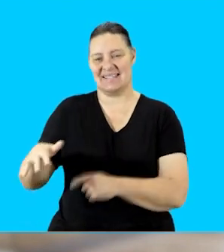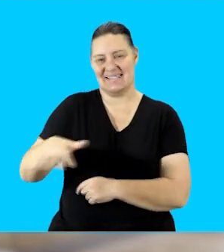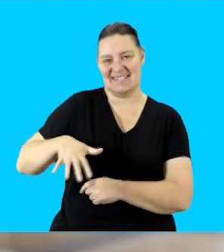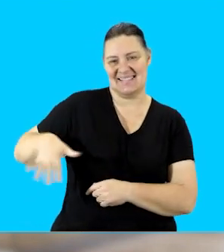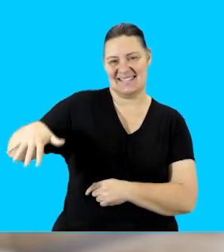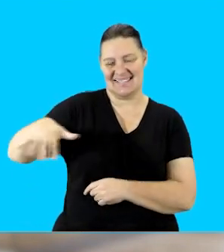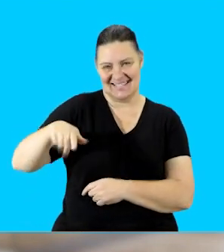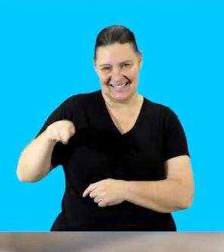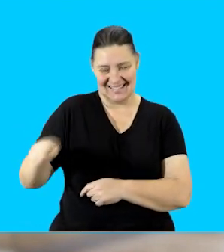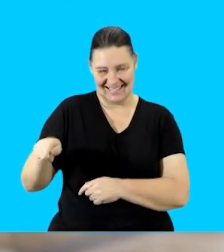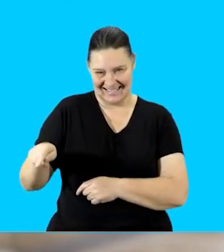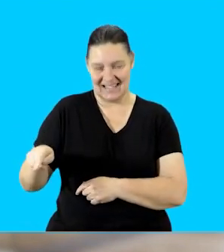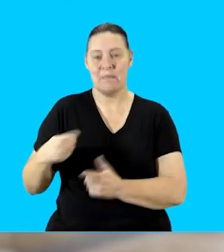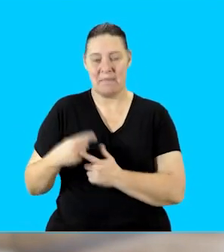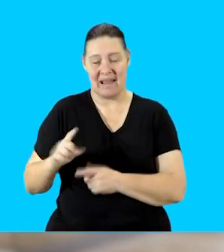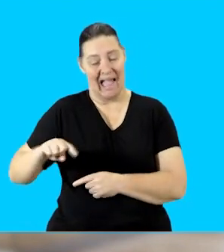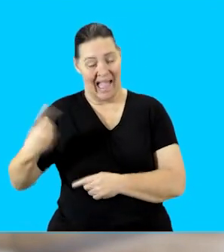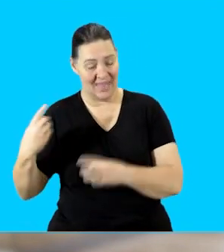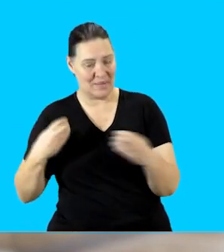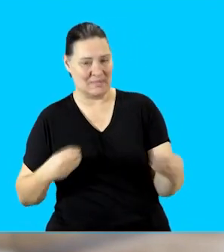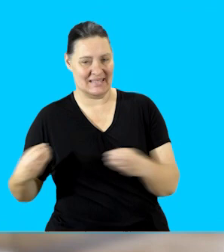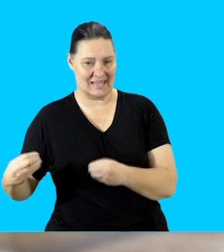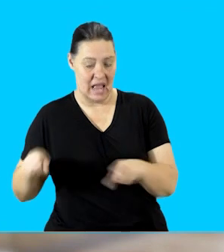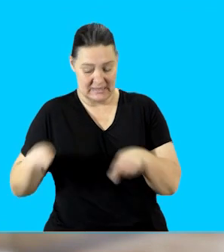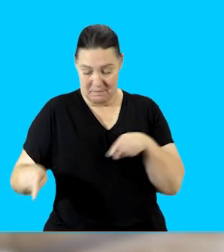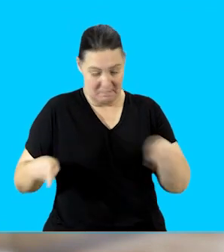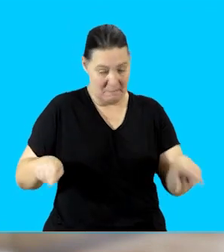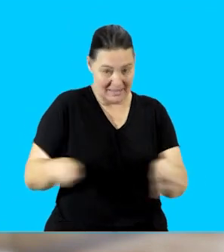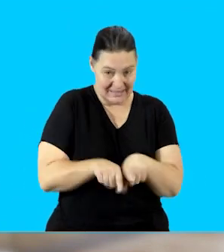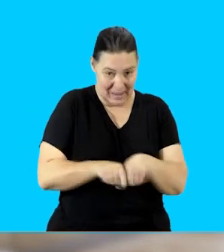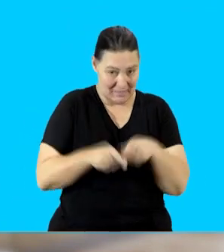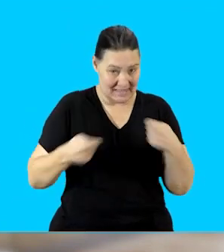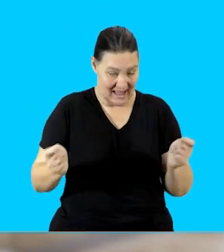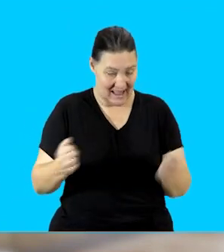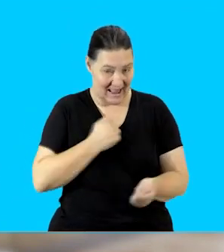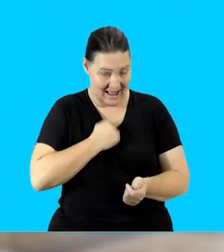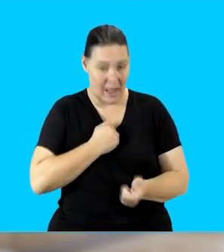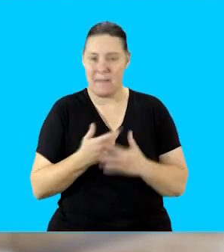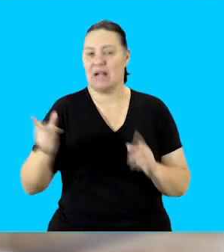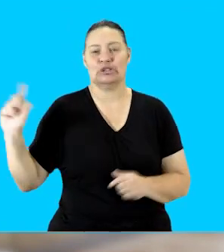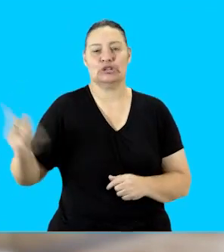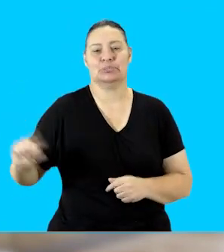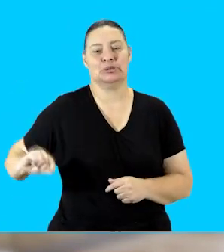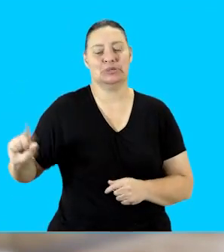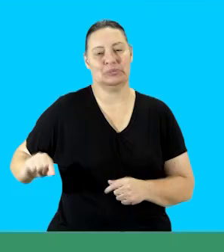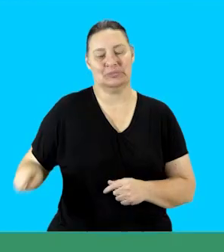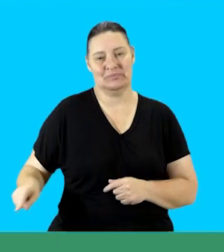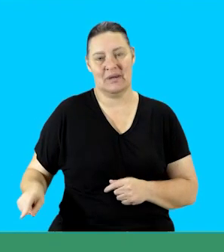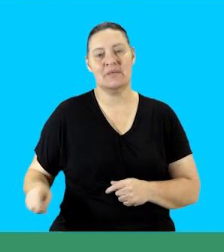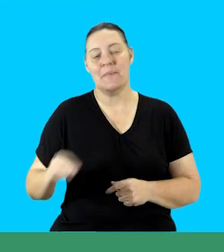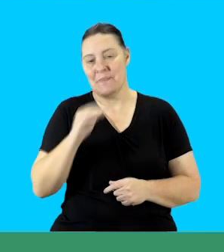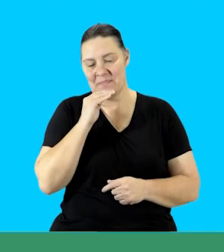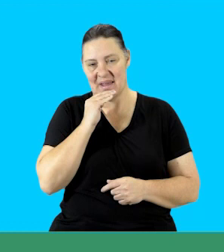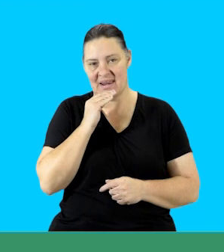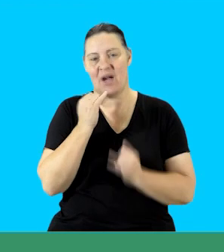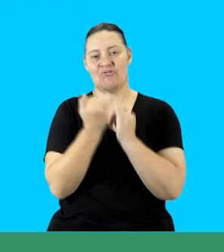in this instance. So where do we find competitors? We find competitors in our market environment. So